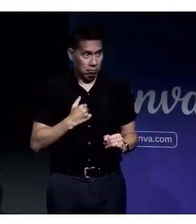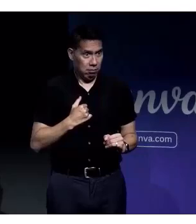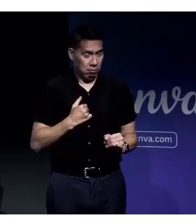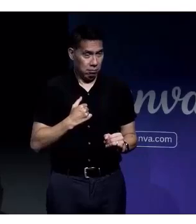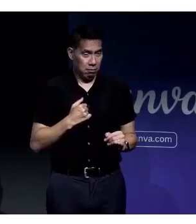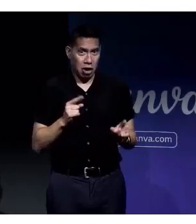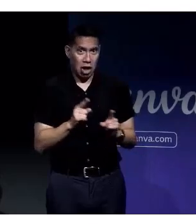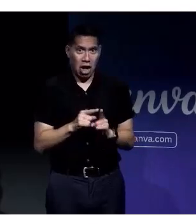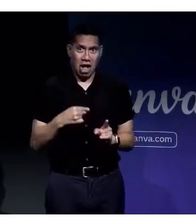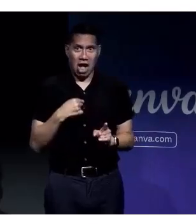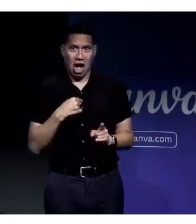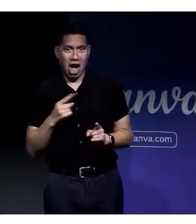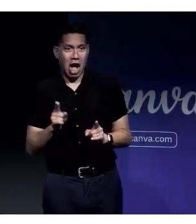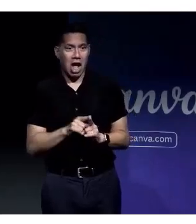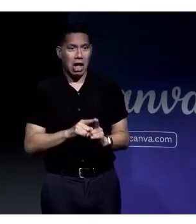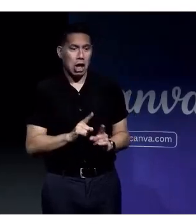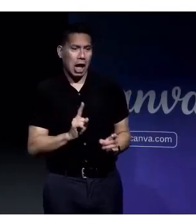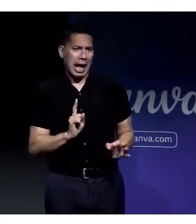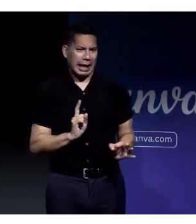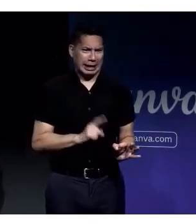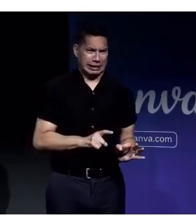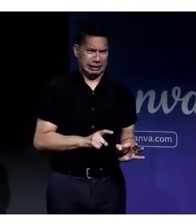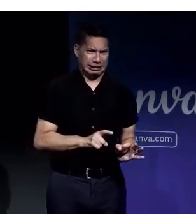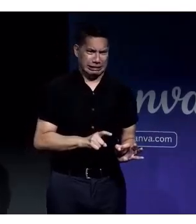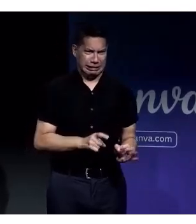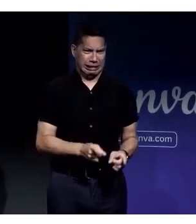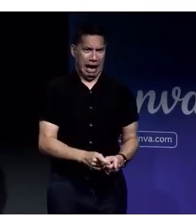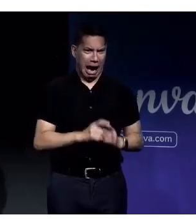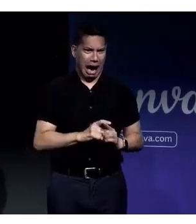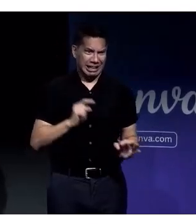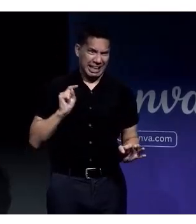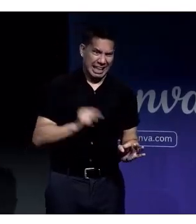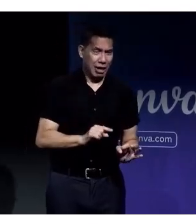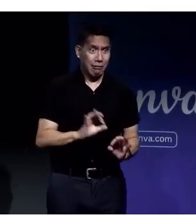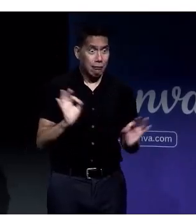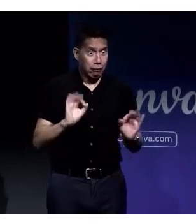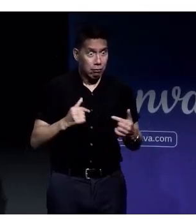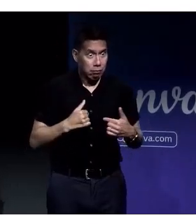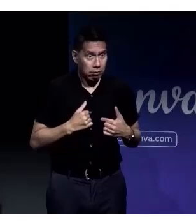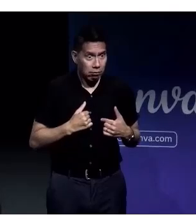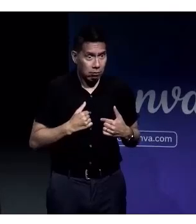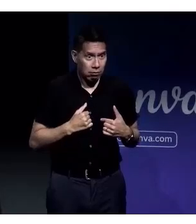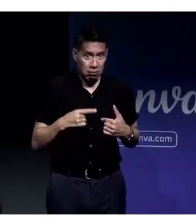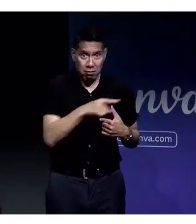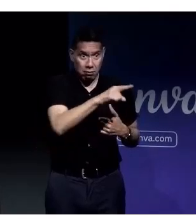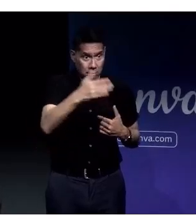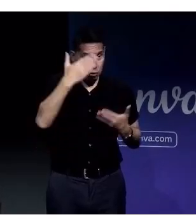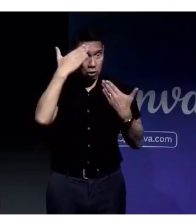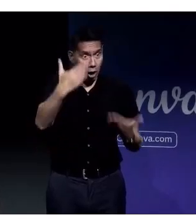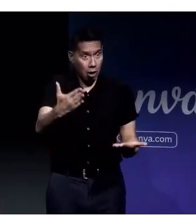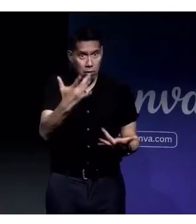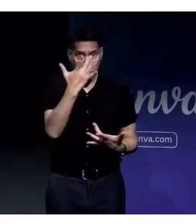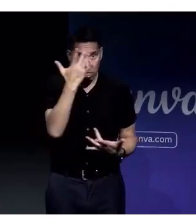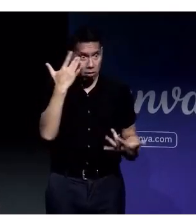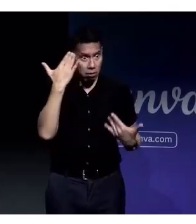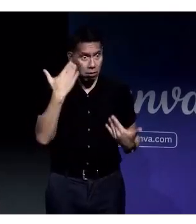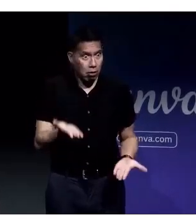affordance sort of click me hard here or anything like that. It was just no one even knew that this was a